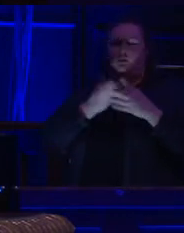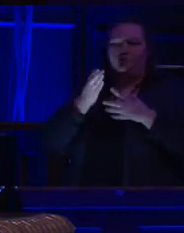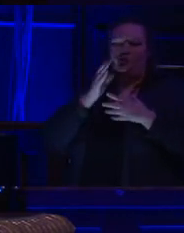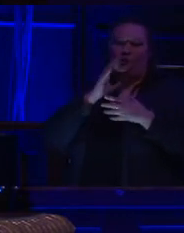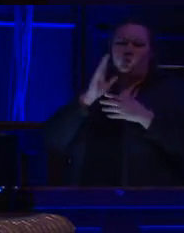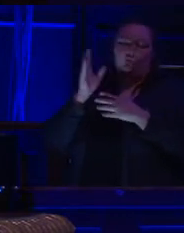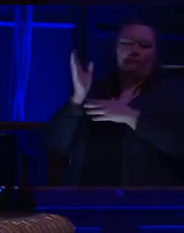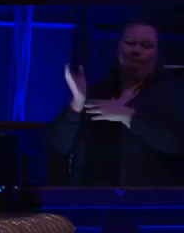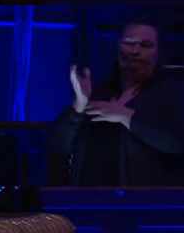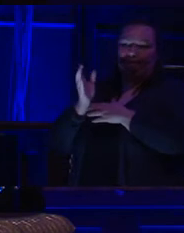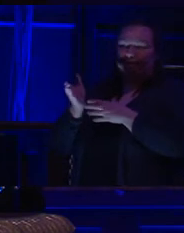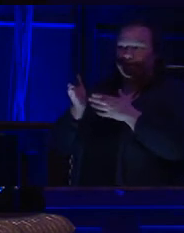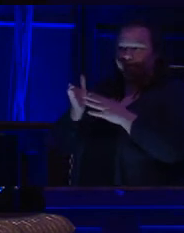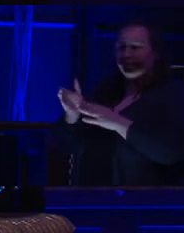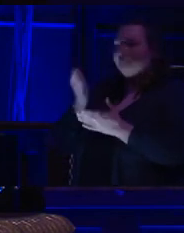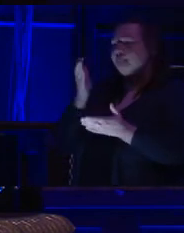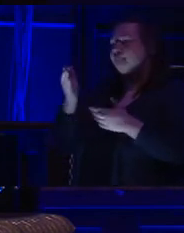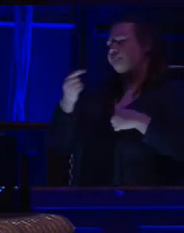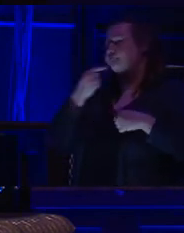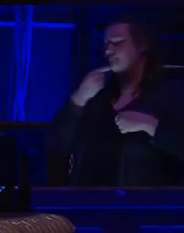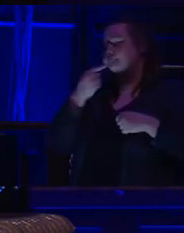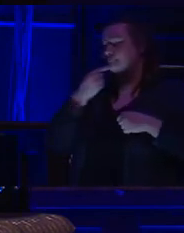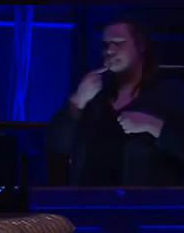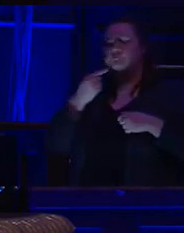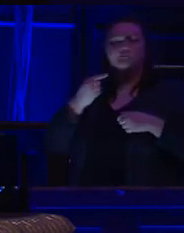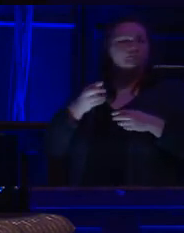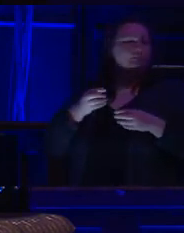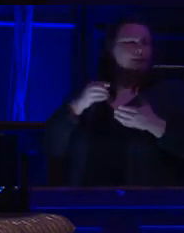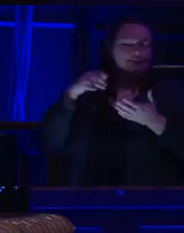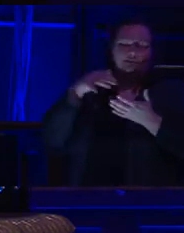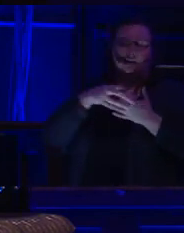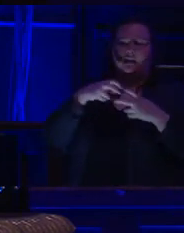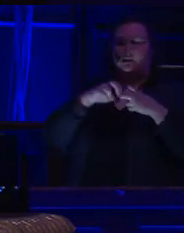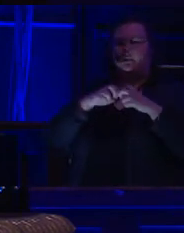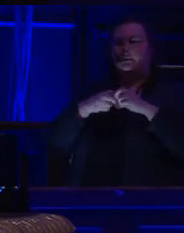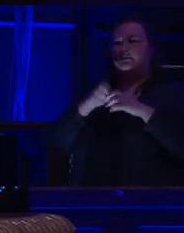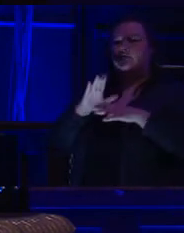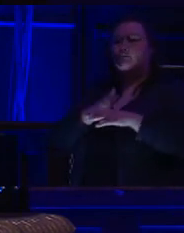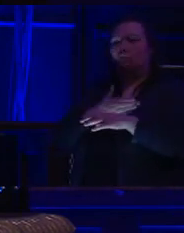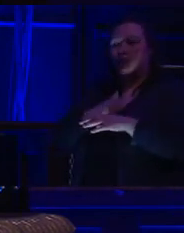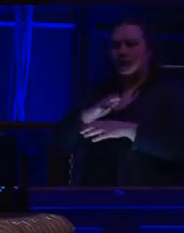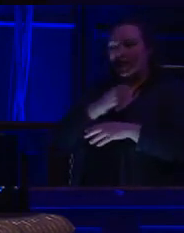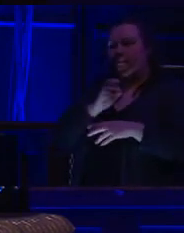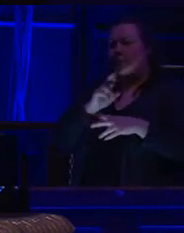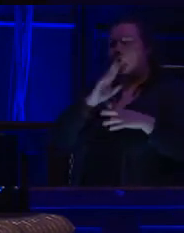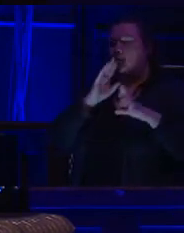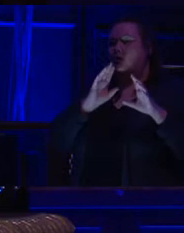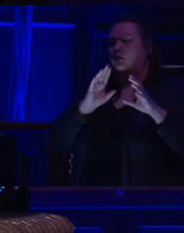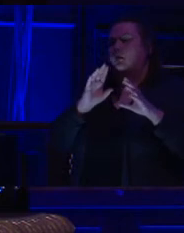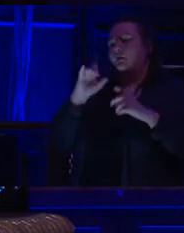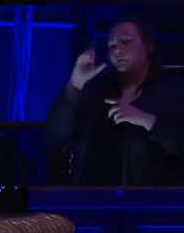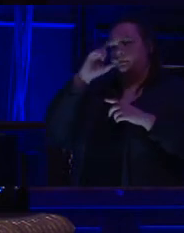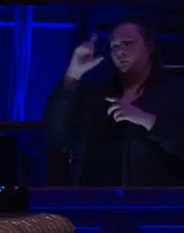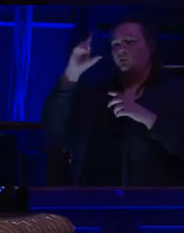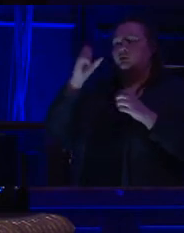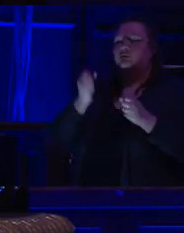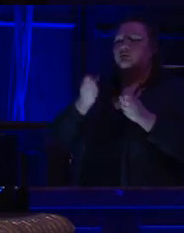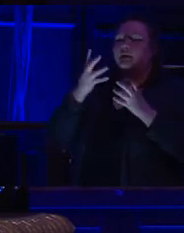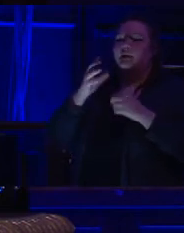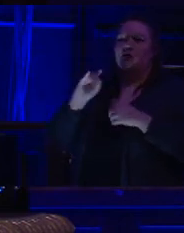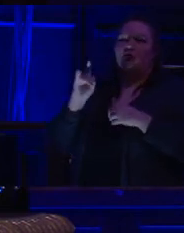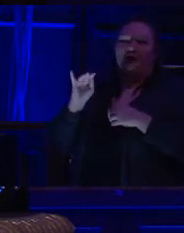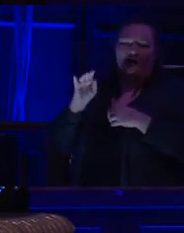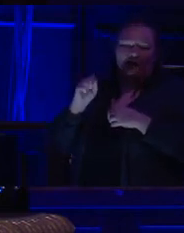lecture hall where you might, say, study the physics of music or the moon's many craters,